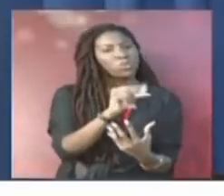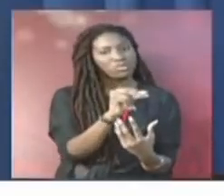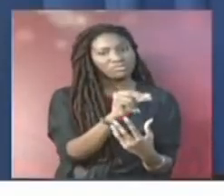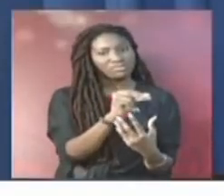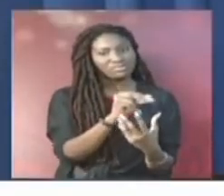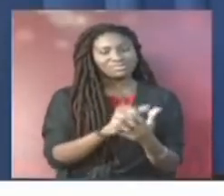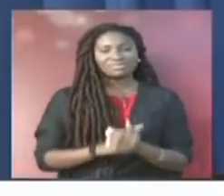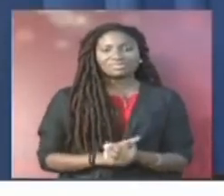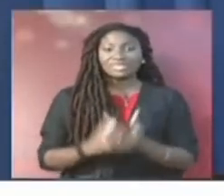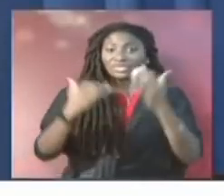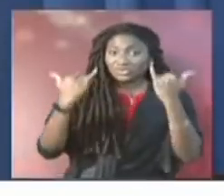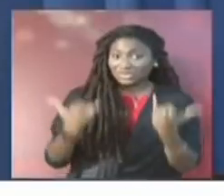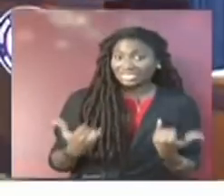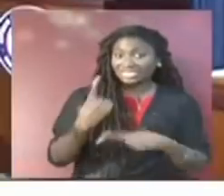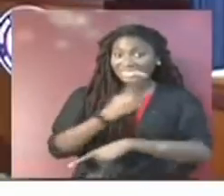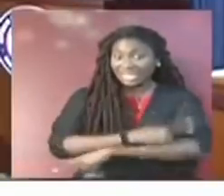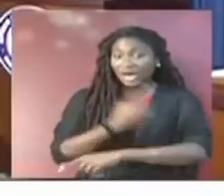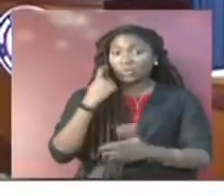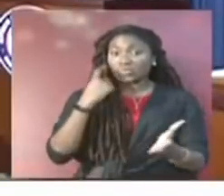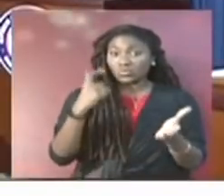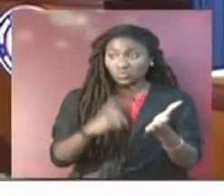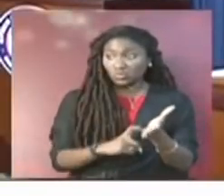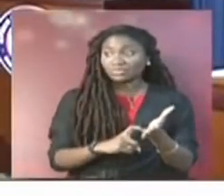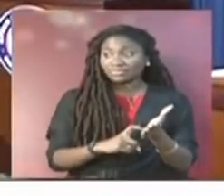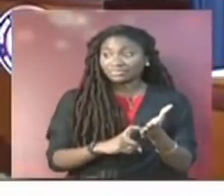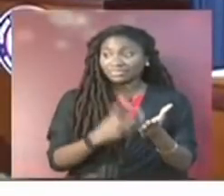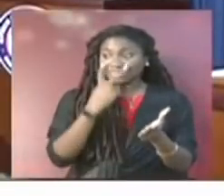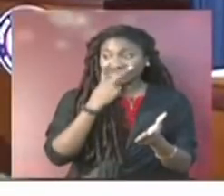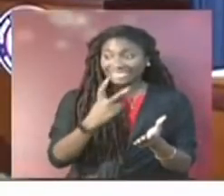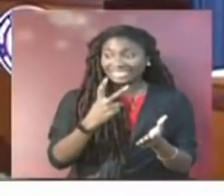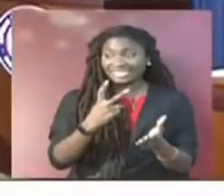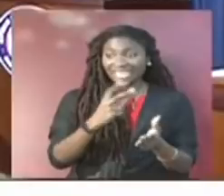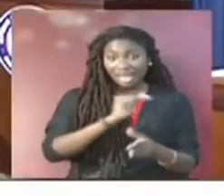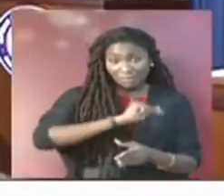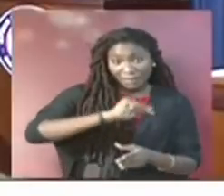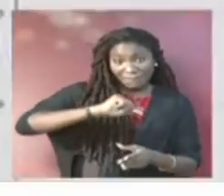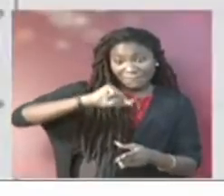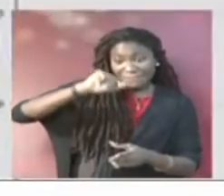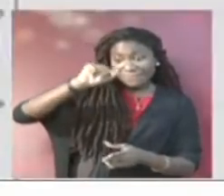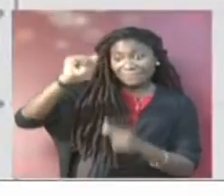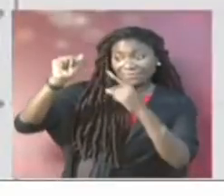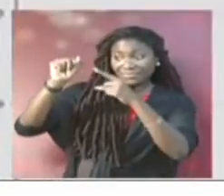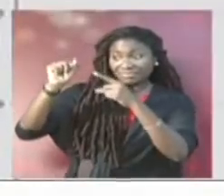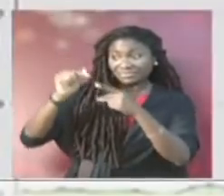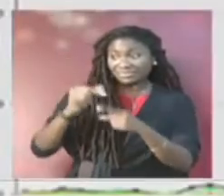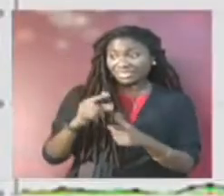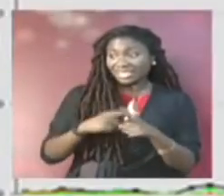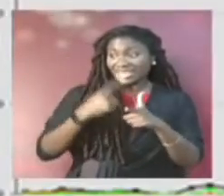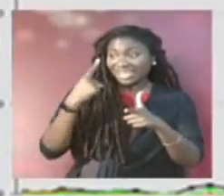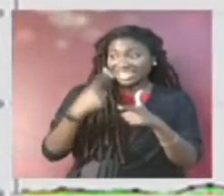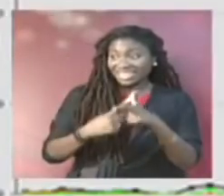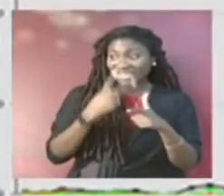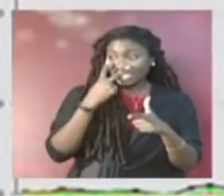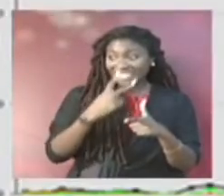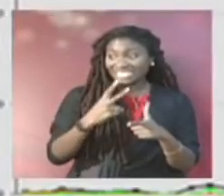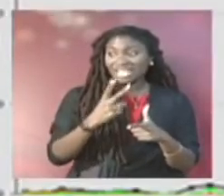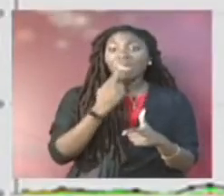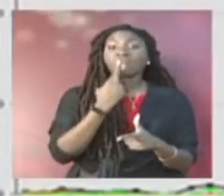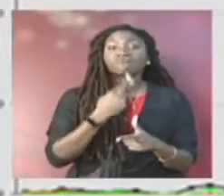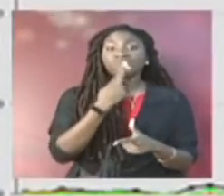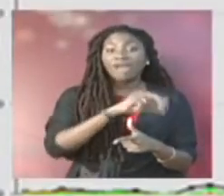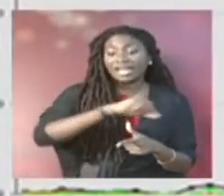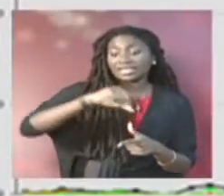today, where if we look at that graph and you see the red line and then the green line underneath, and you're starting to see a